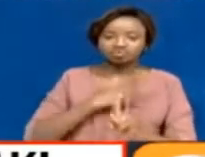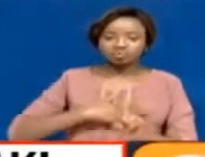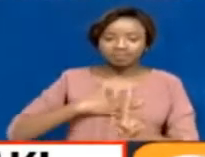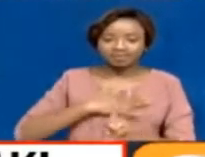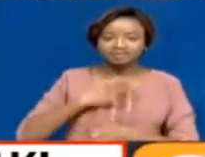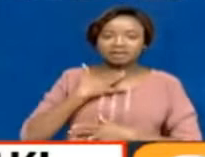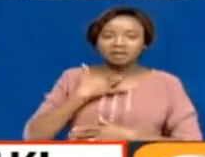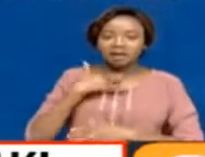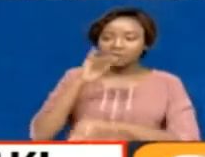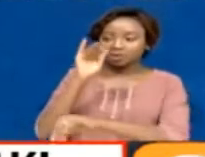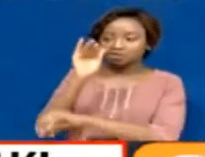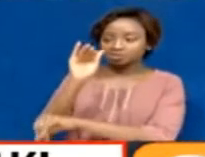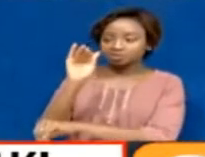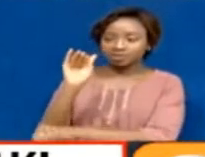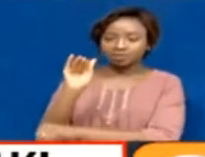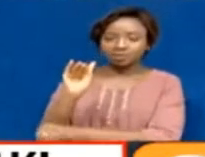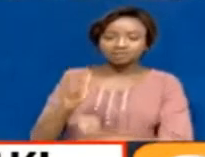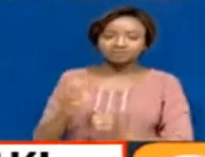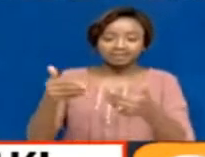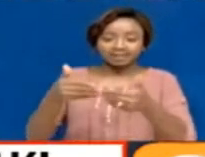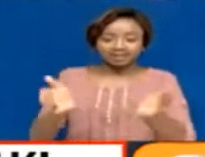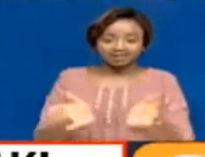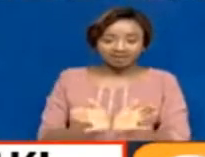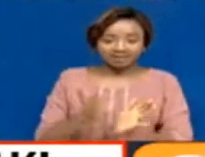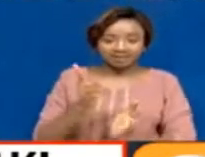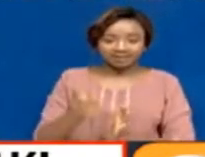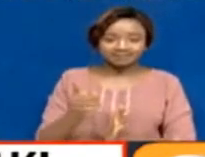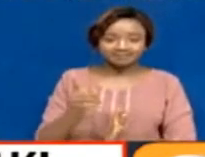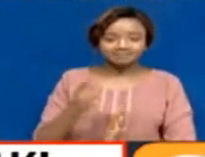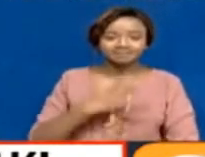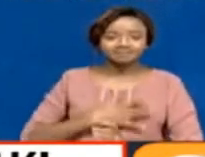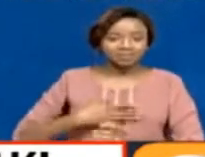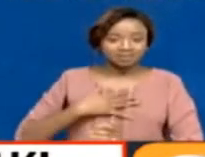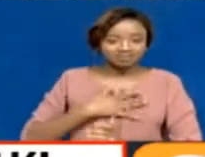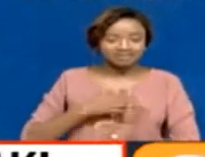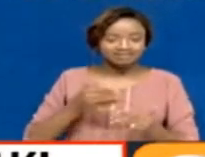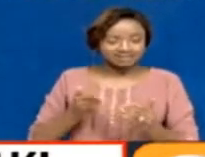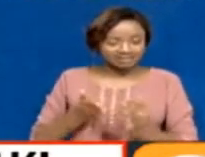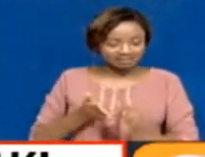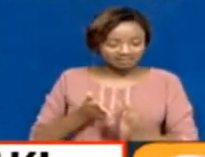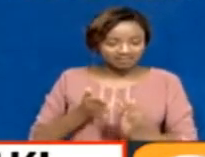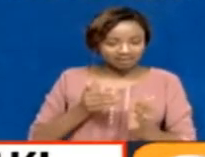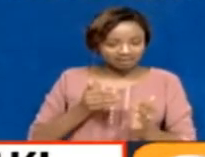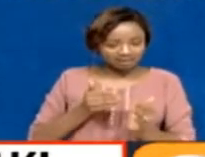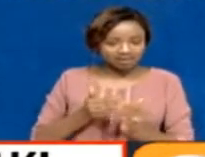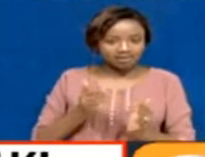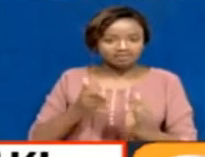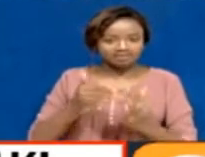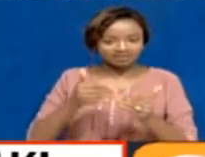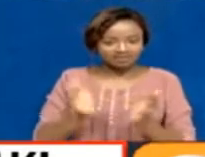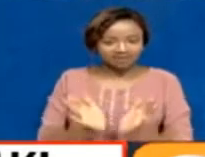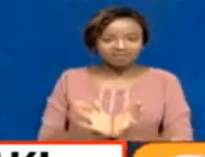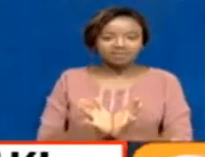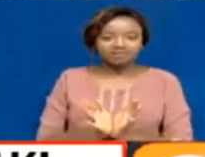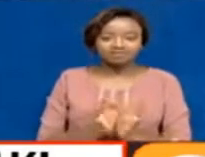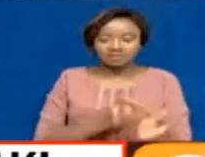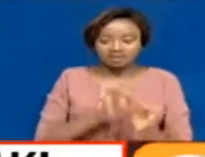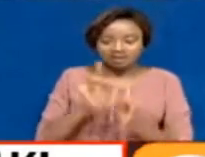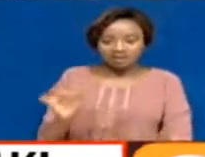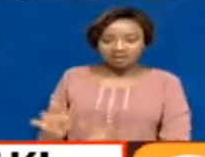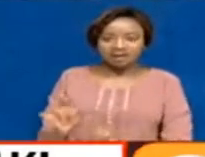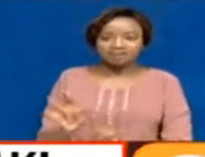request that the family, the immediate family, come nearby